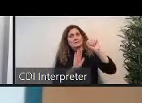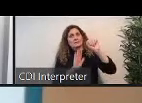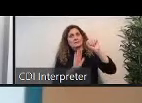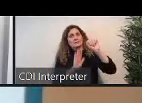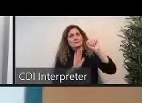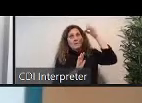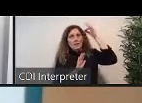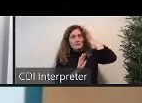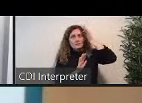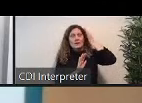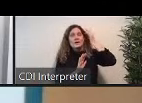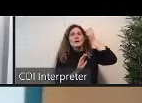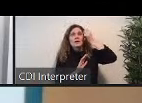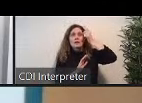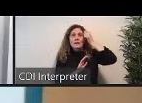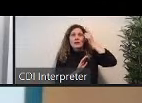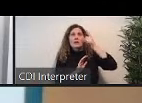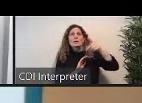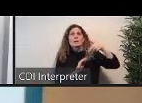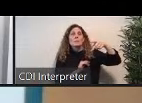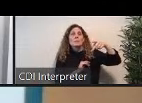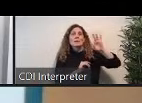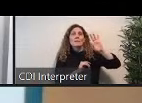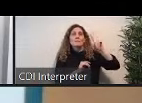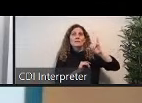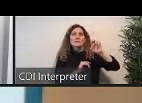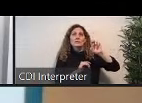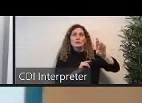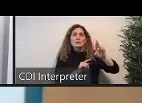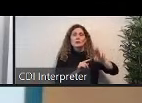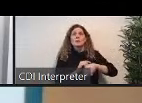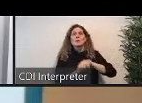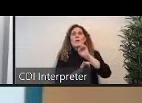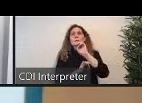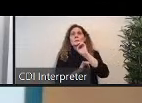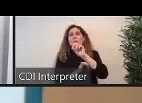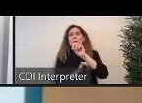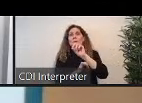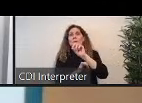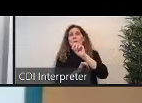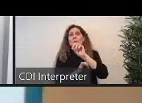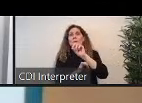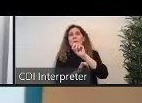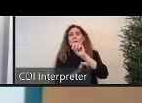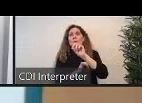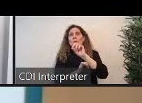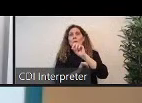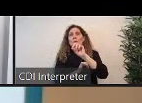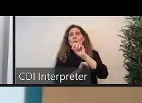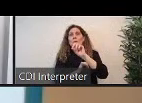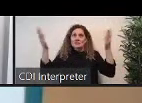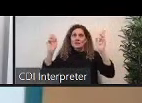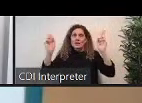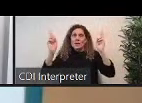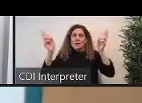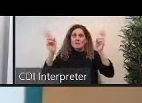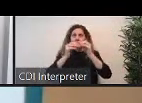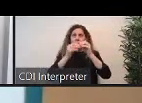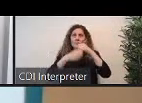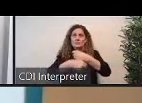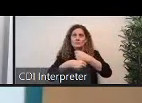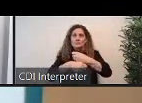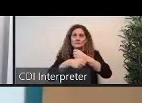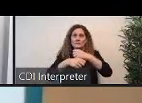be packaged. It needs to be shipped. And I don't think there's a light switch that can be turned on that can pump out millions of